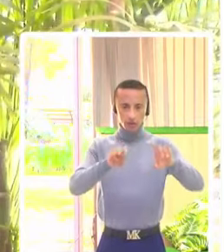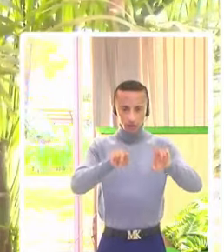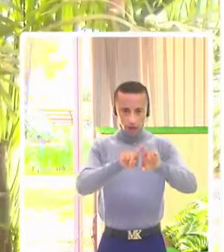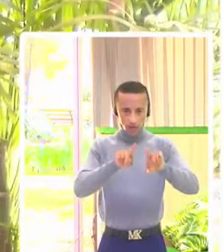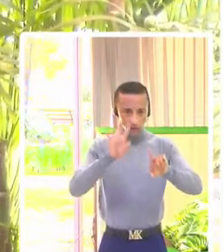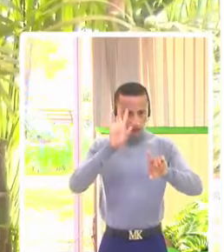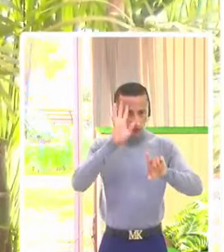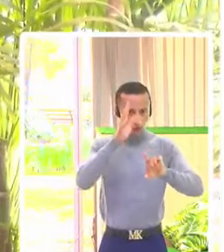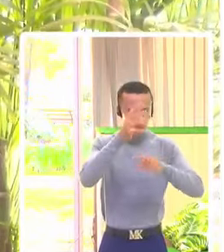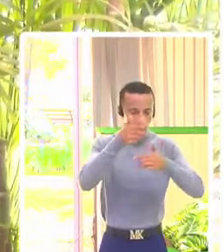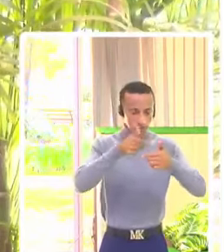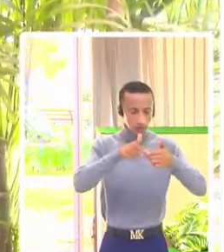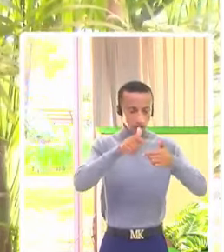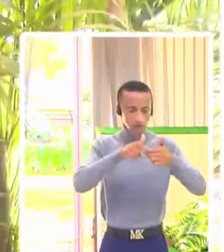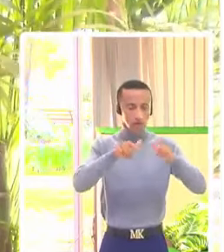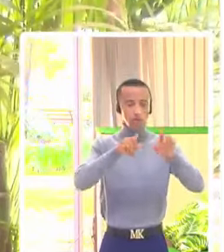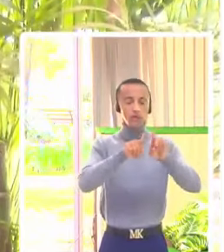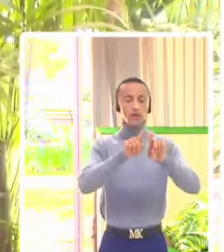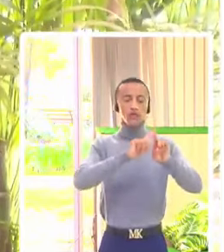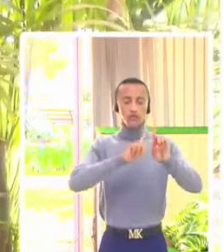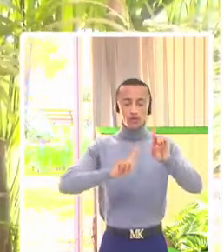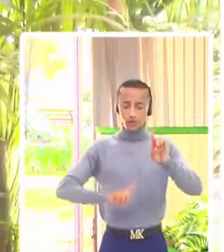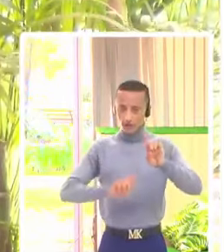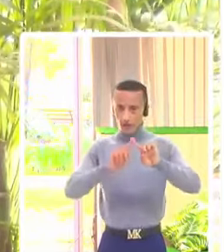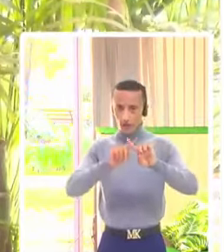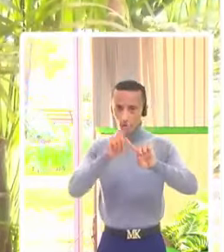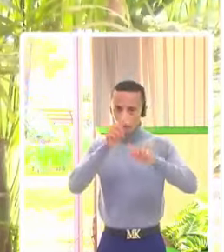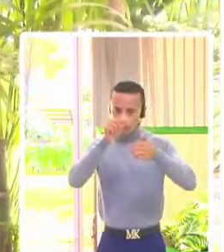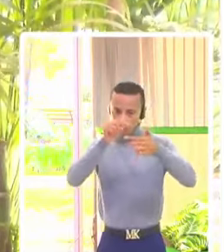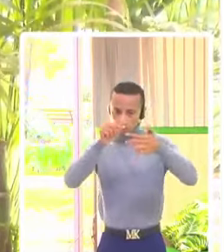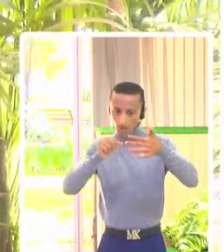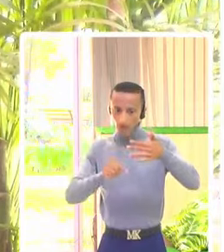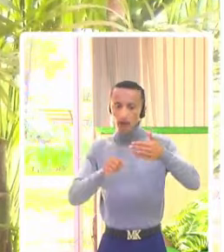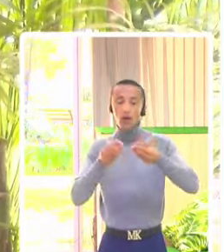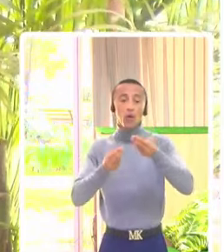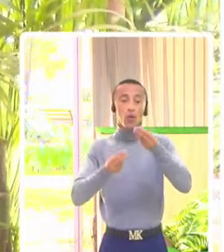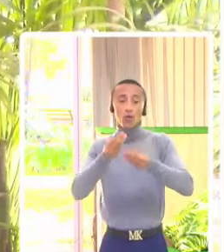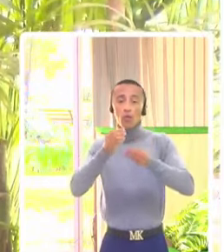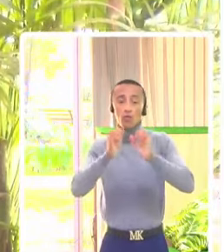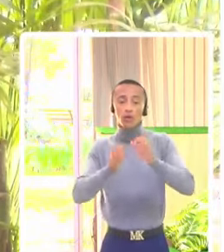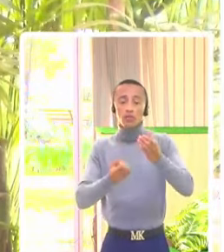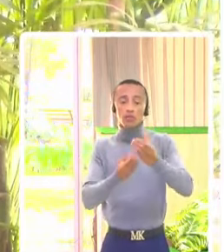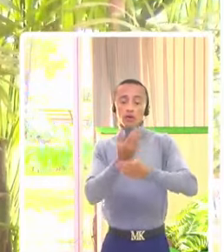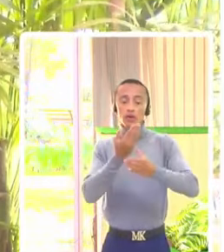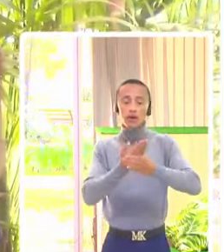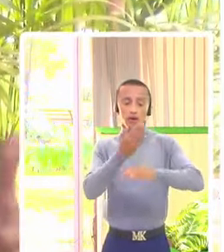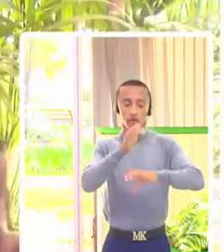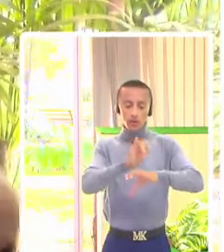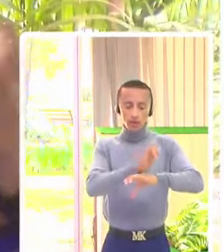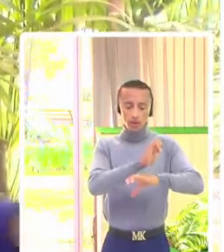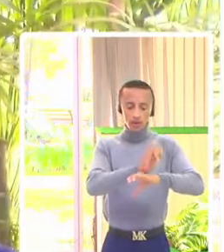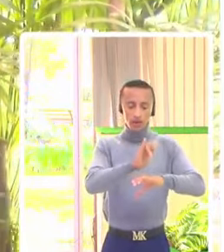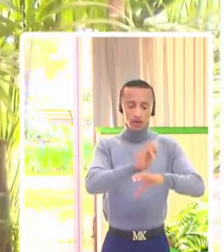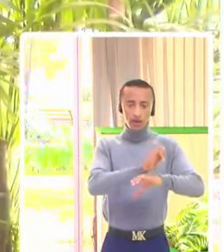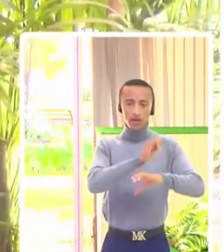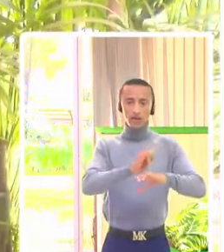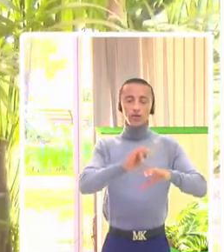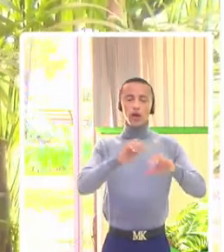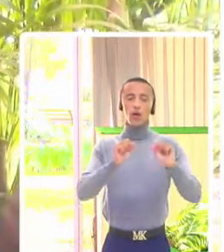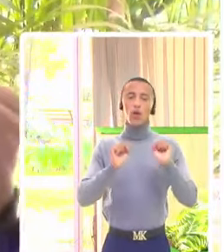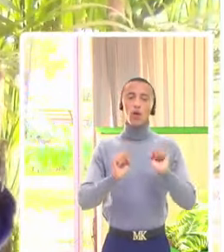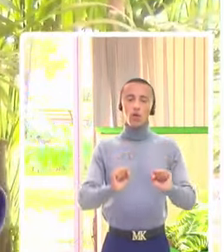solutions, how can we help as government schools to build the